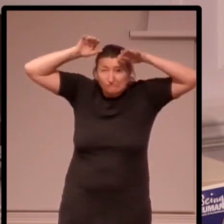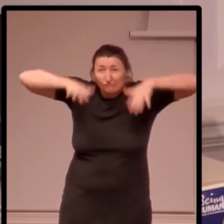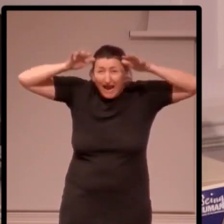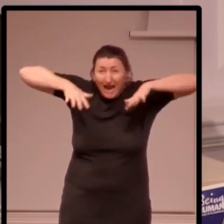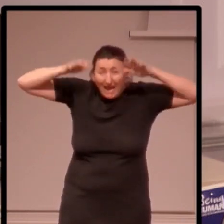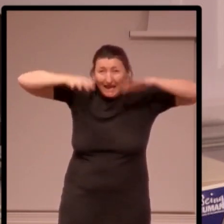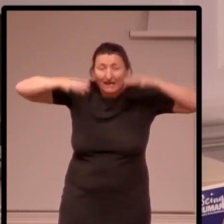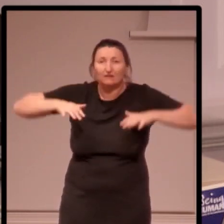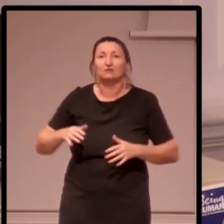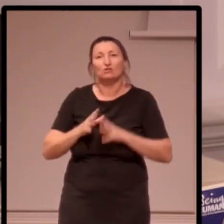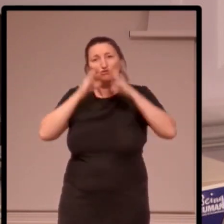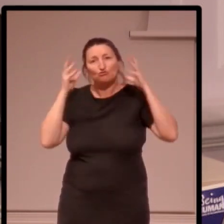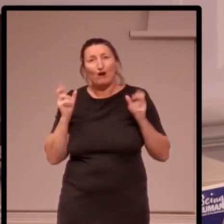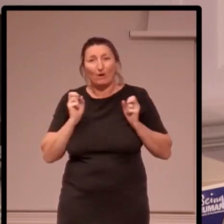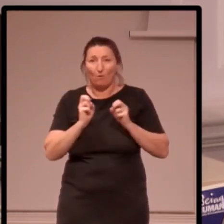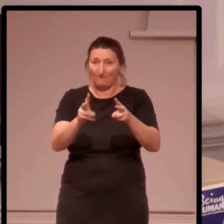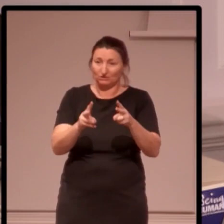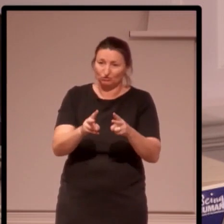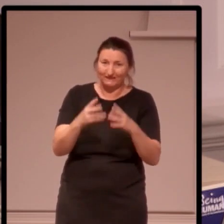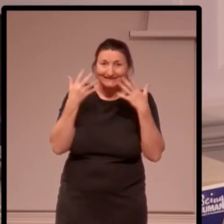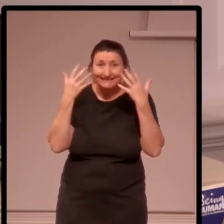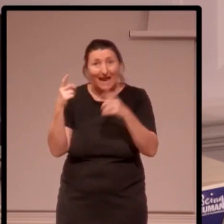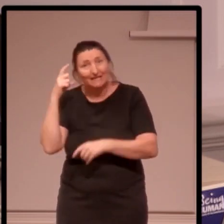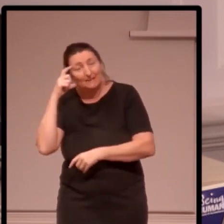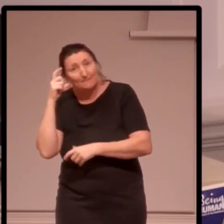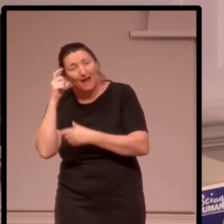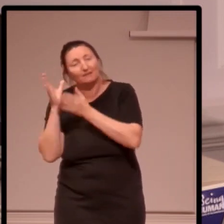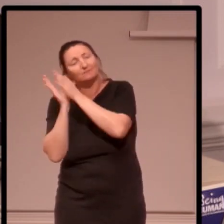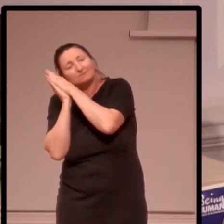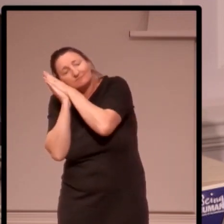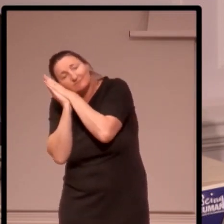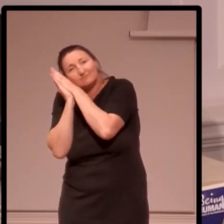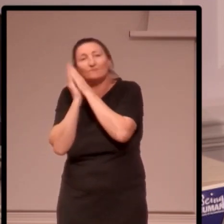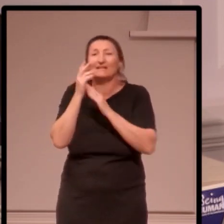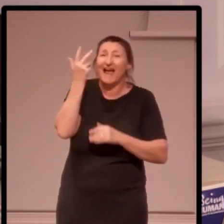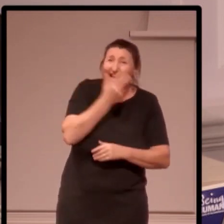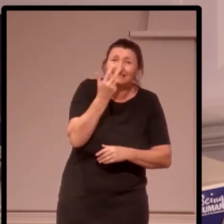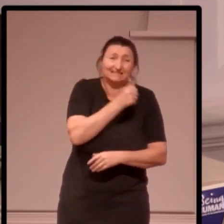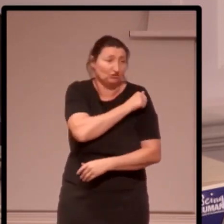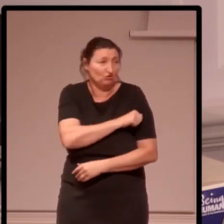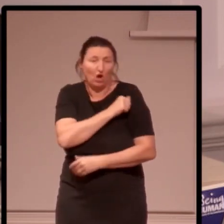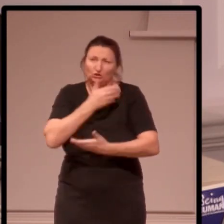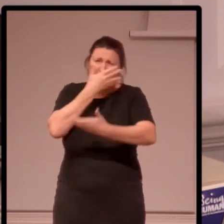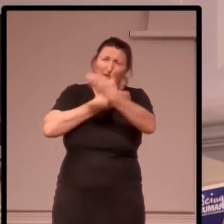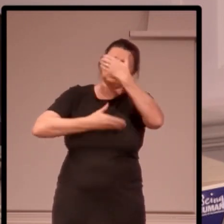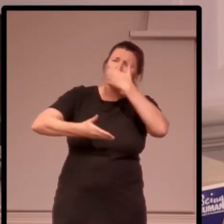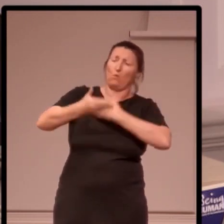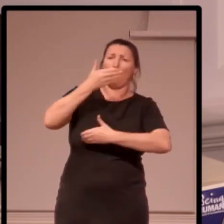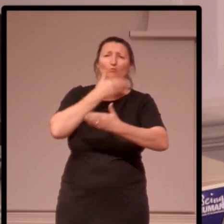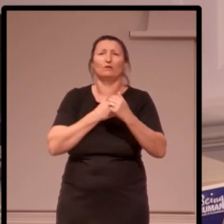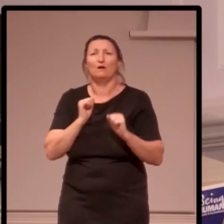pouring. Great Ormond Street, 10 beds, a place to rest a headache, tea break, and the nurses tell us their stories